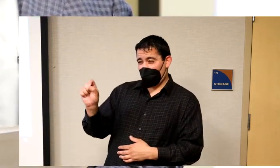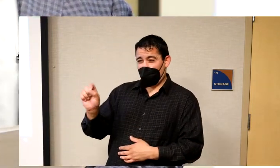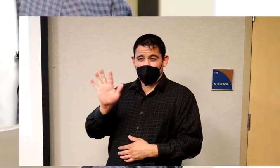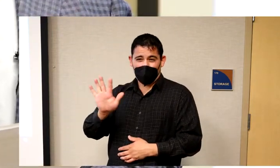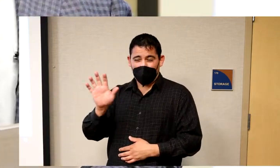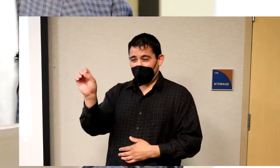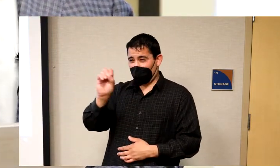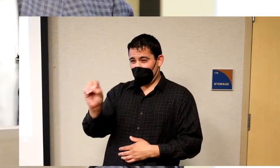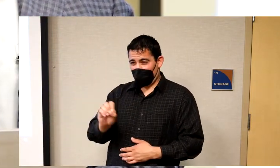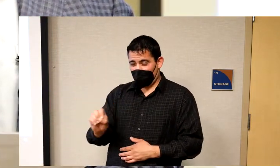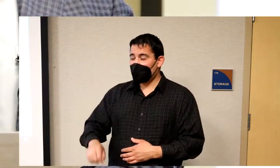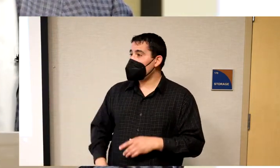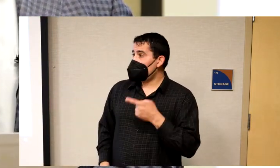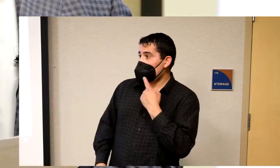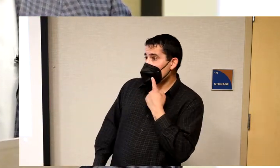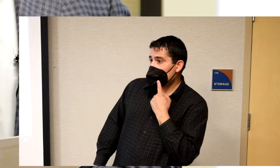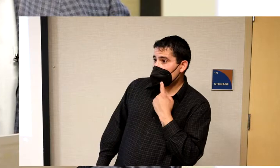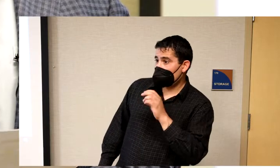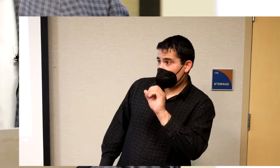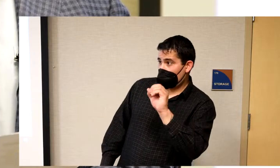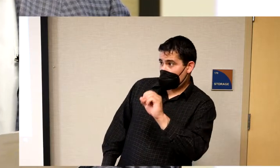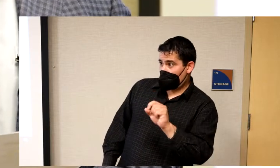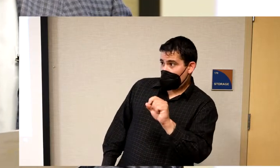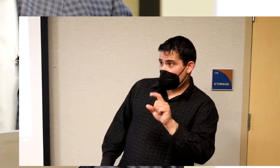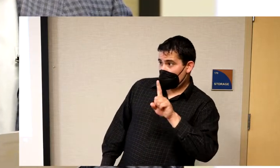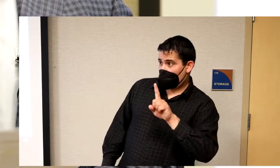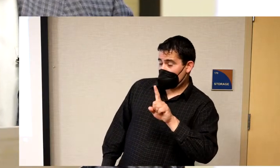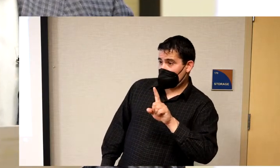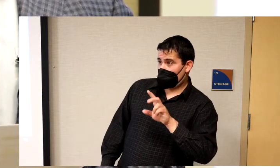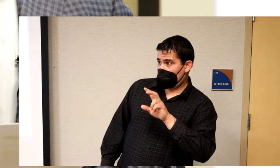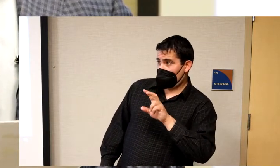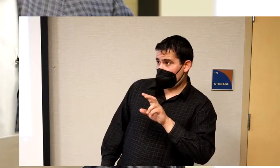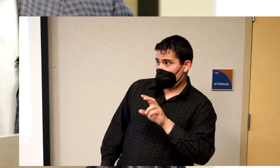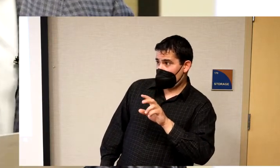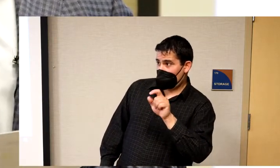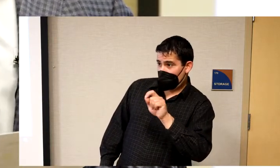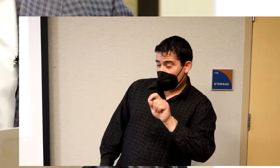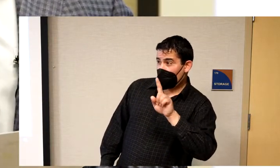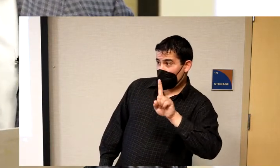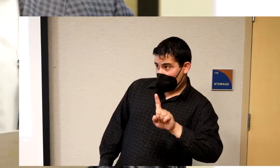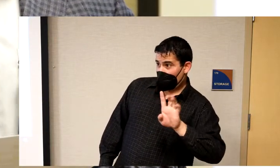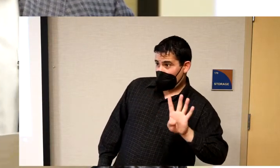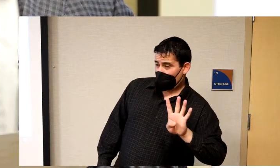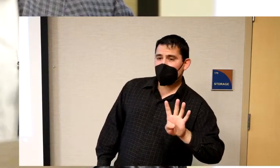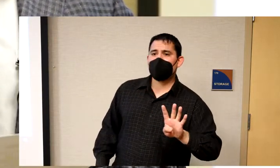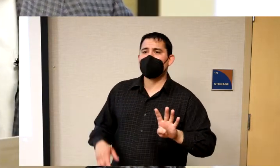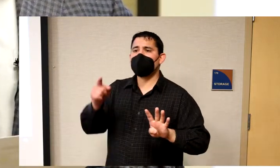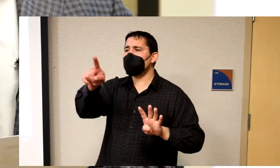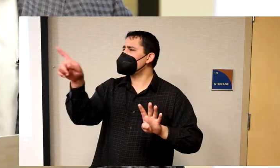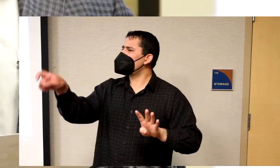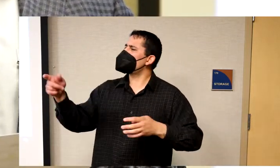2.14? Seems about right. But these are all pretty tight. Okay.